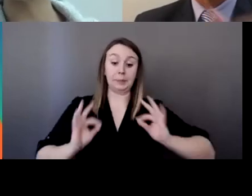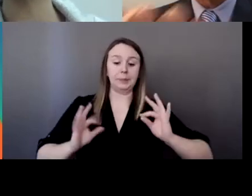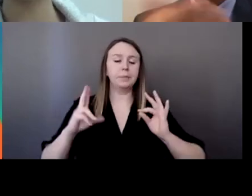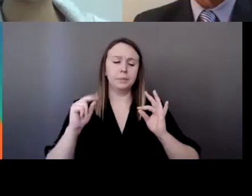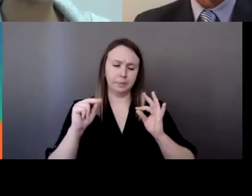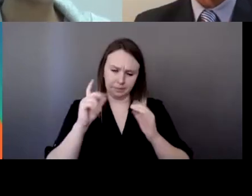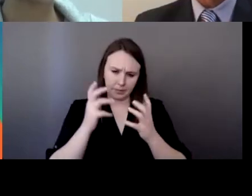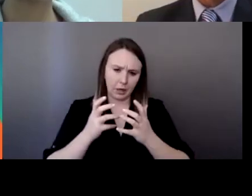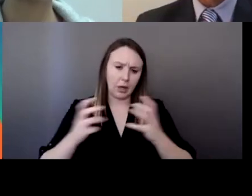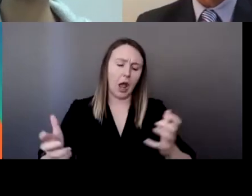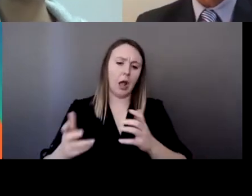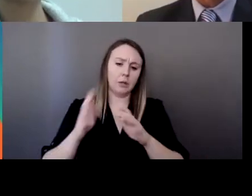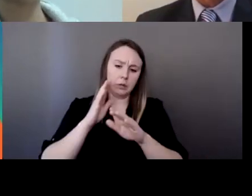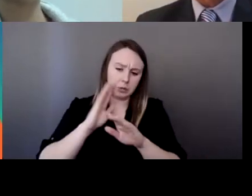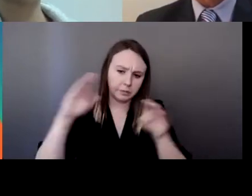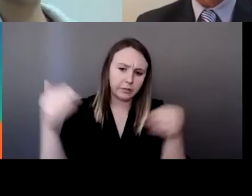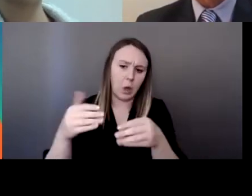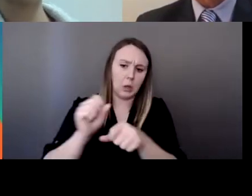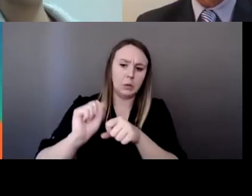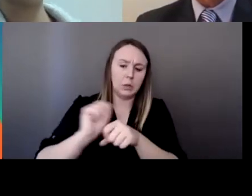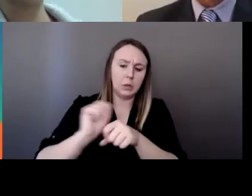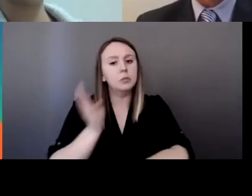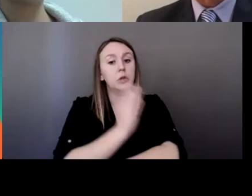That certainly I can talk more about that as we get